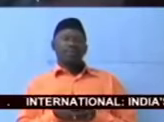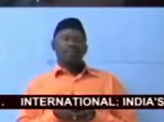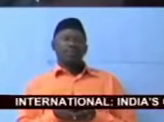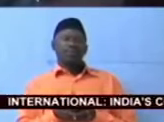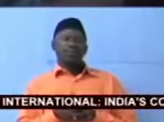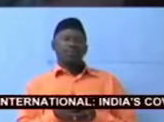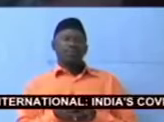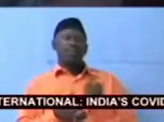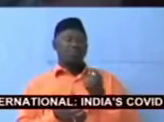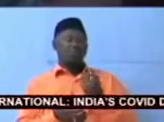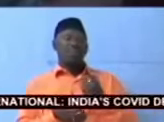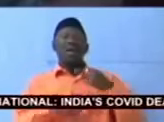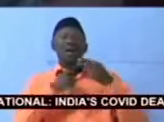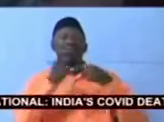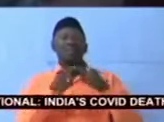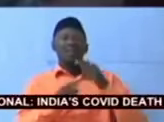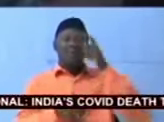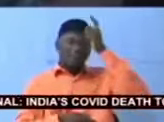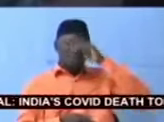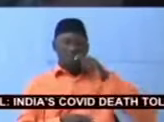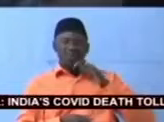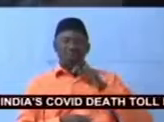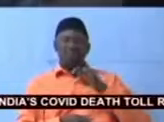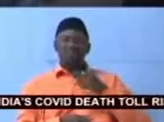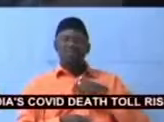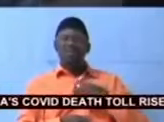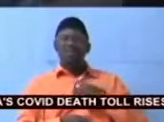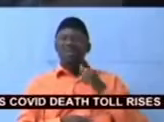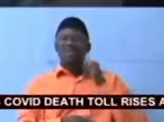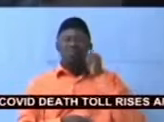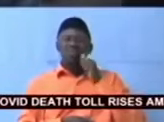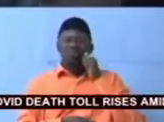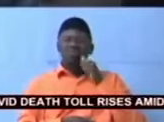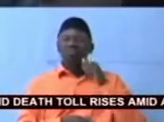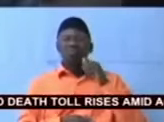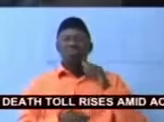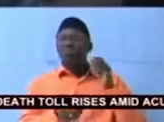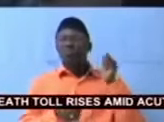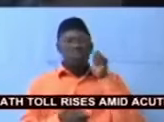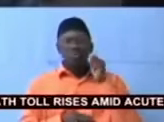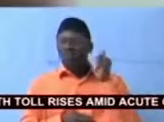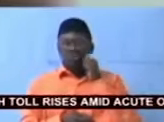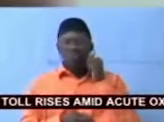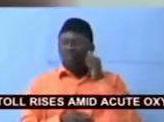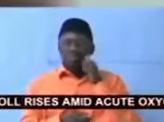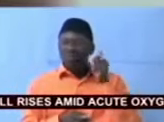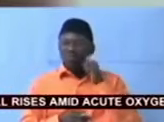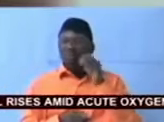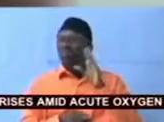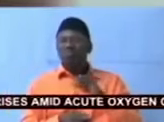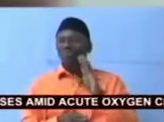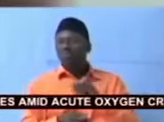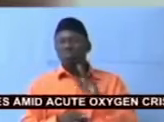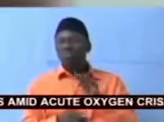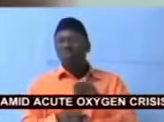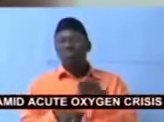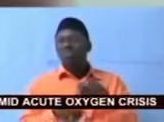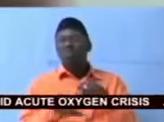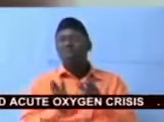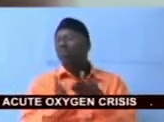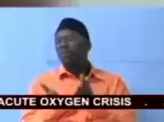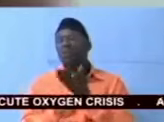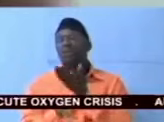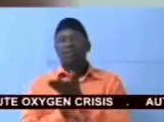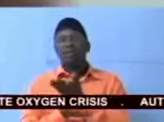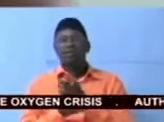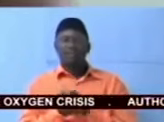to doing that. Mu jéggi daal police yi nekk nañ aadoo nañ pour def loolu. And would it also be correct to say that accused persons were actually brought to